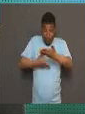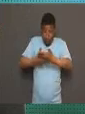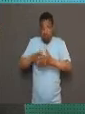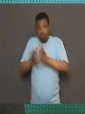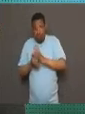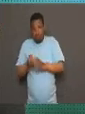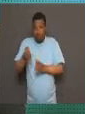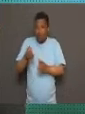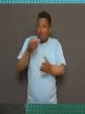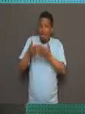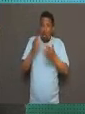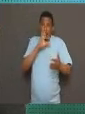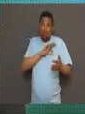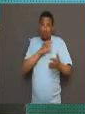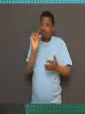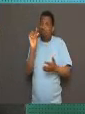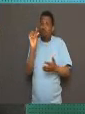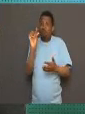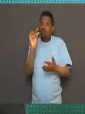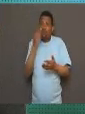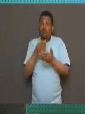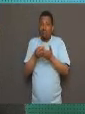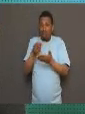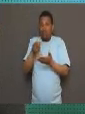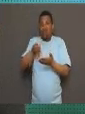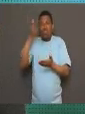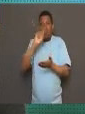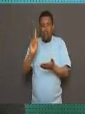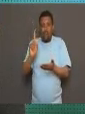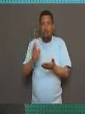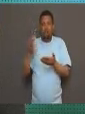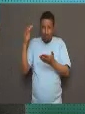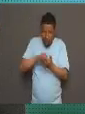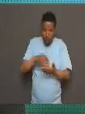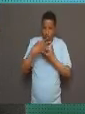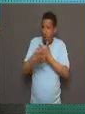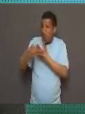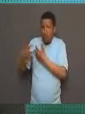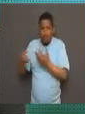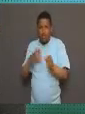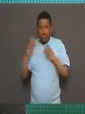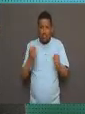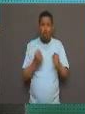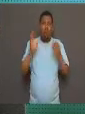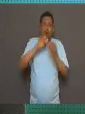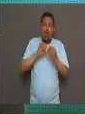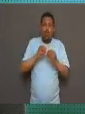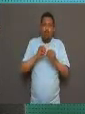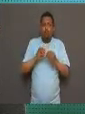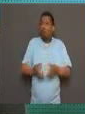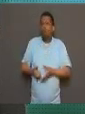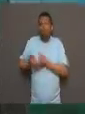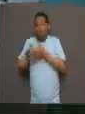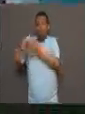less expensive to reproduce and update, and are more